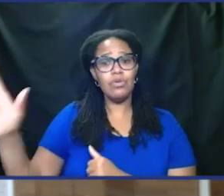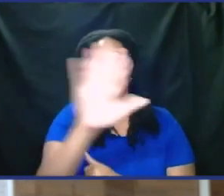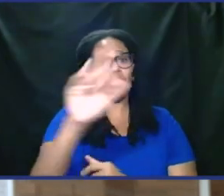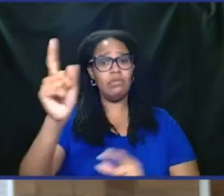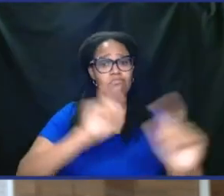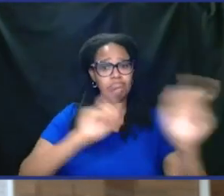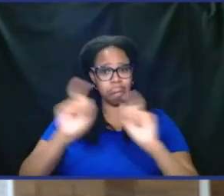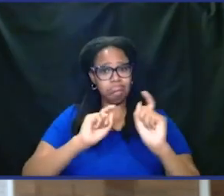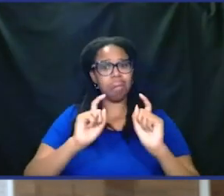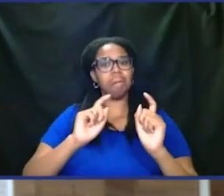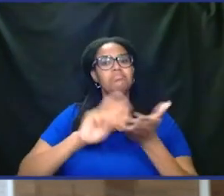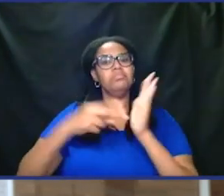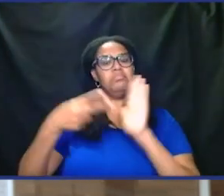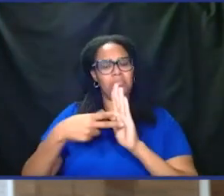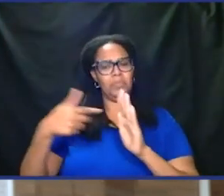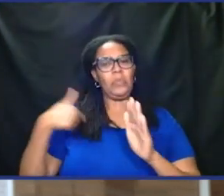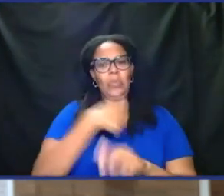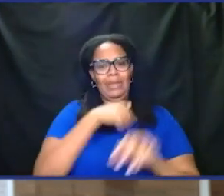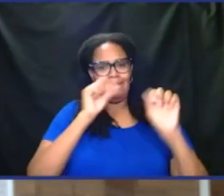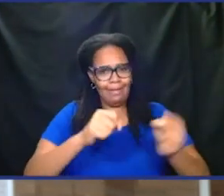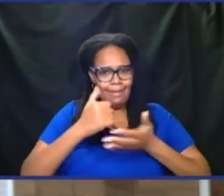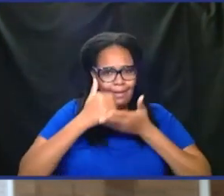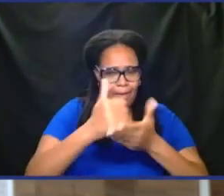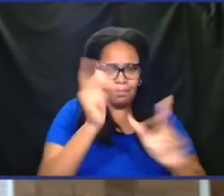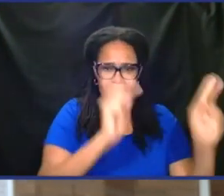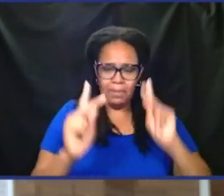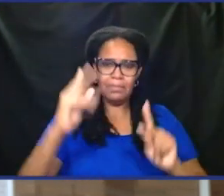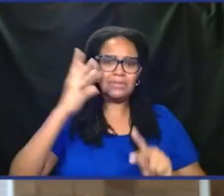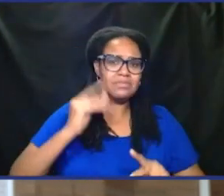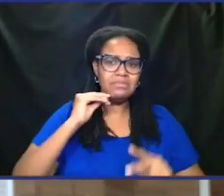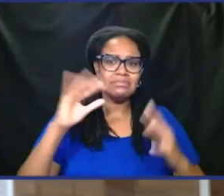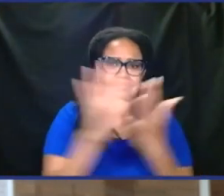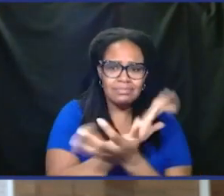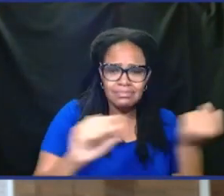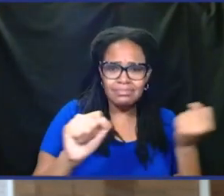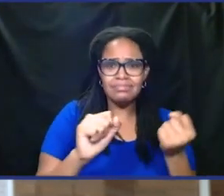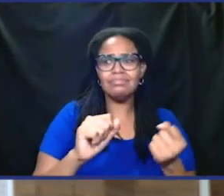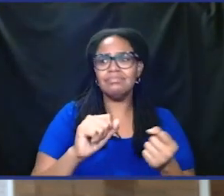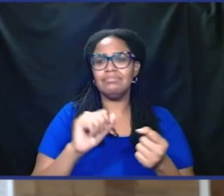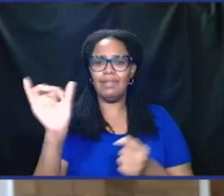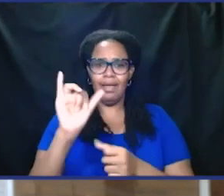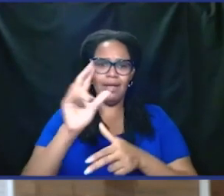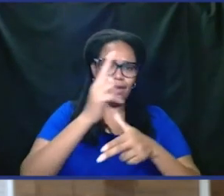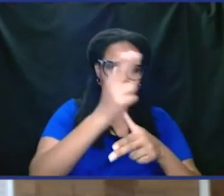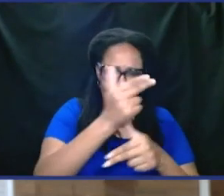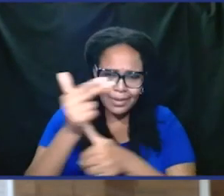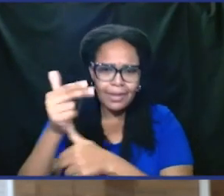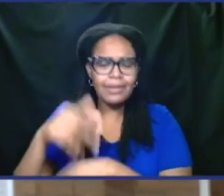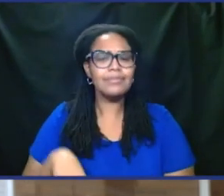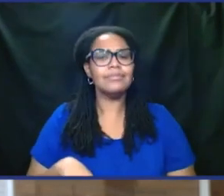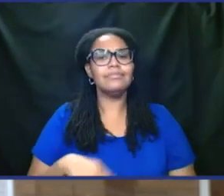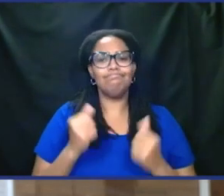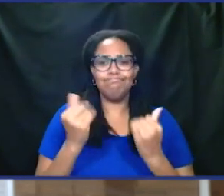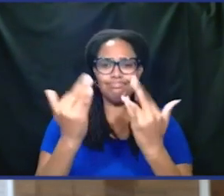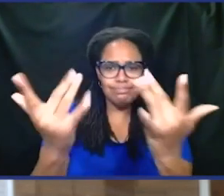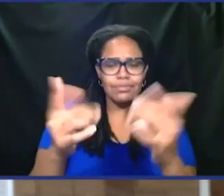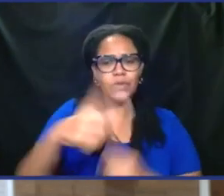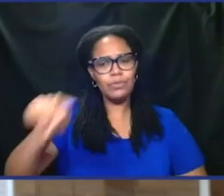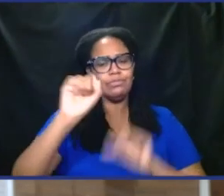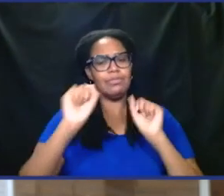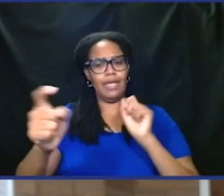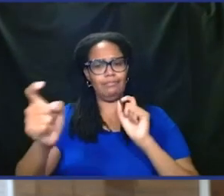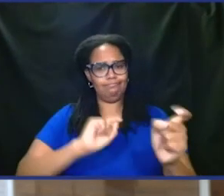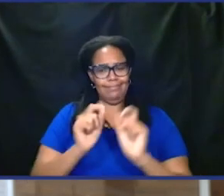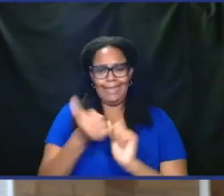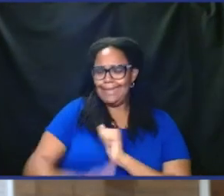will reach disaster survivors, including people displaced by hurricanes and wildfires. You can donate at any time by